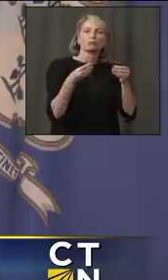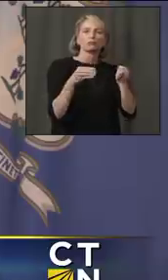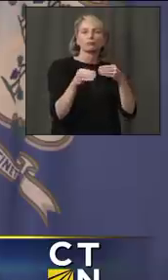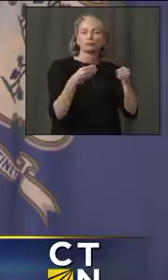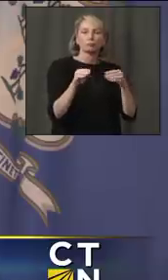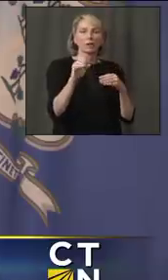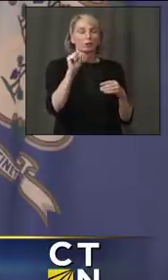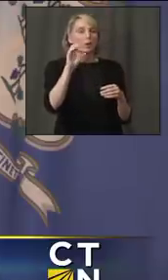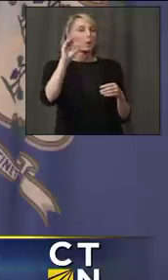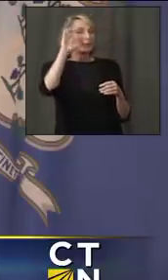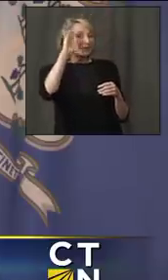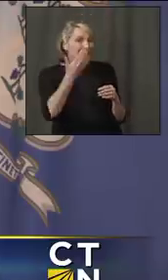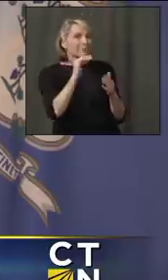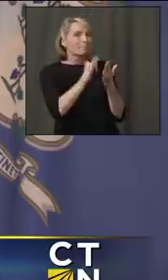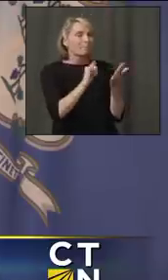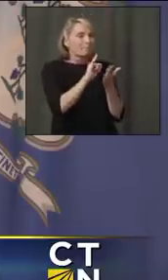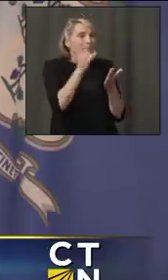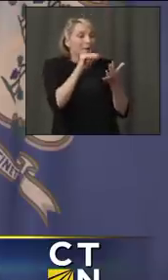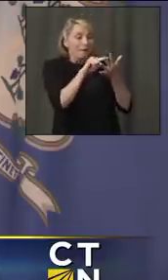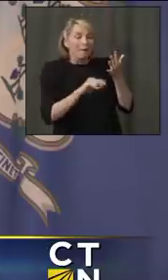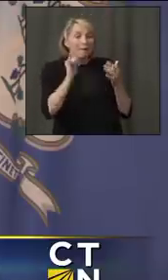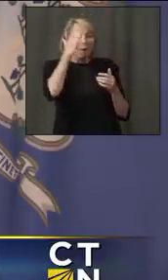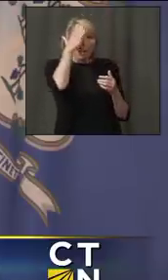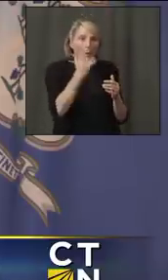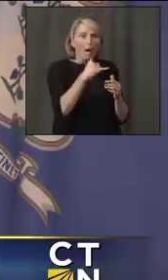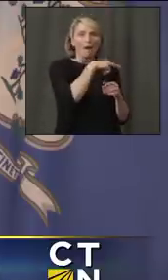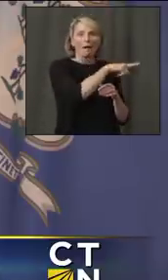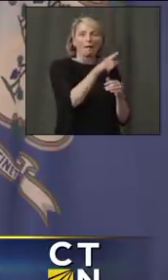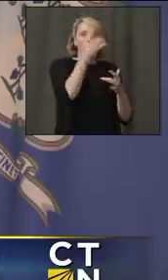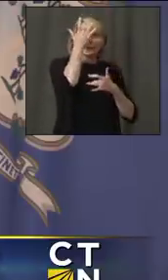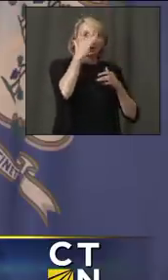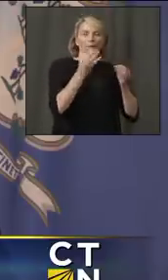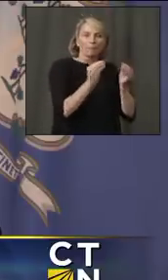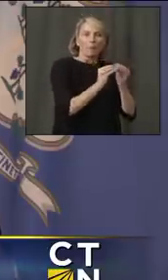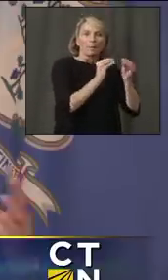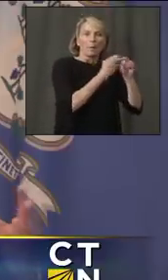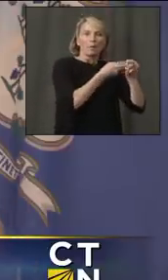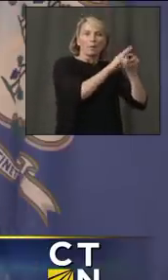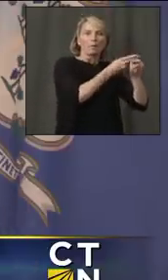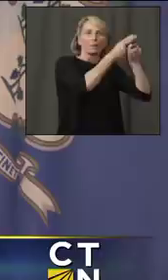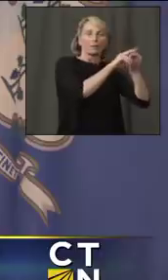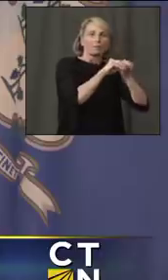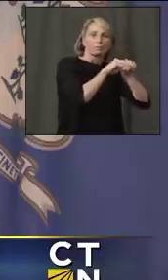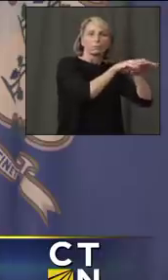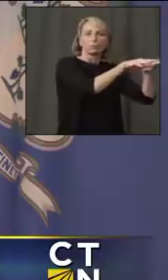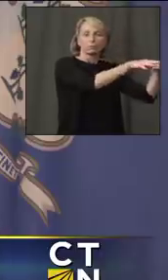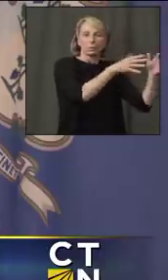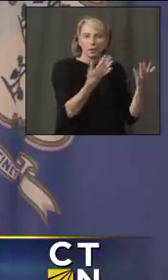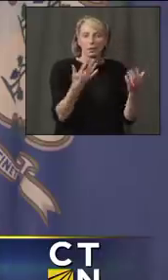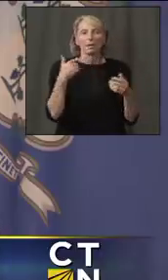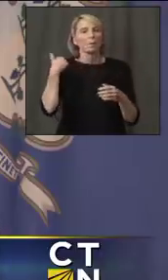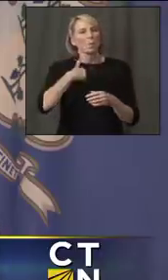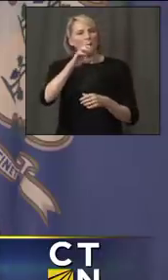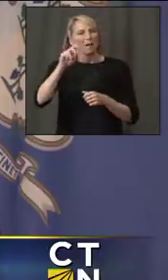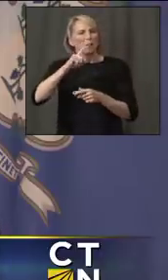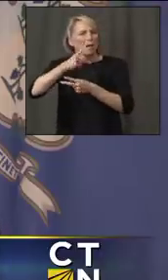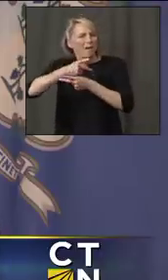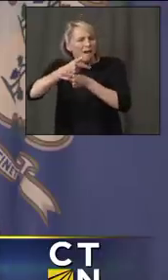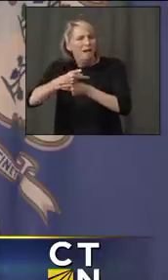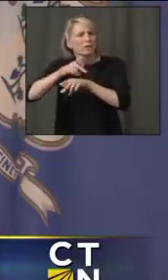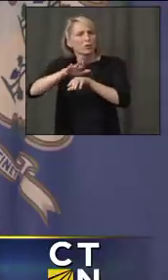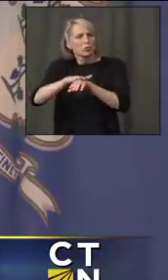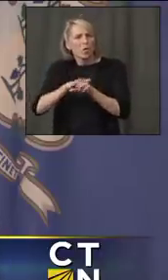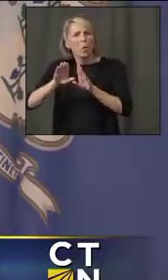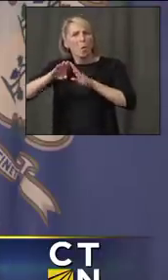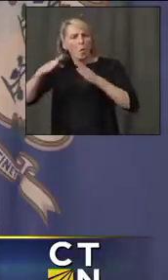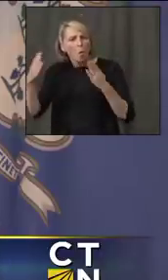of the country. And again, a special shout out to our neighbors, our neighboring states who have also been maintaining what they got to